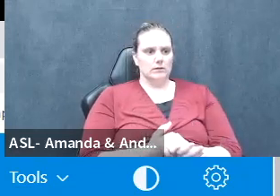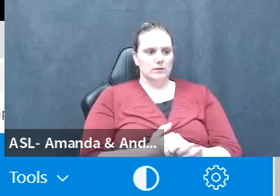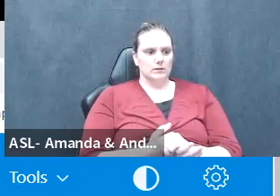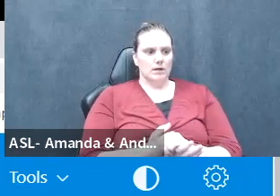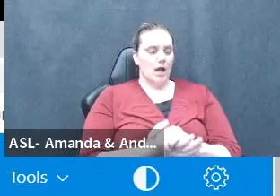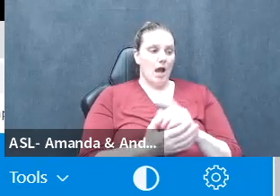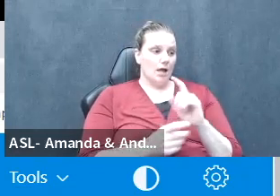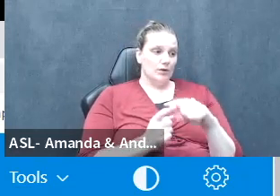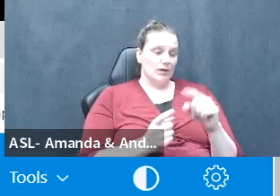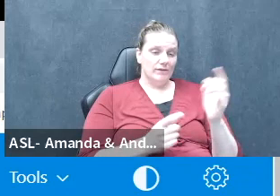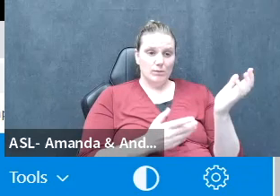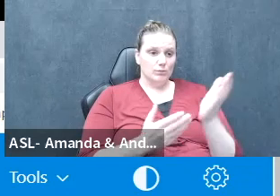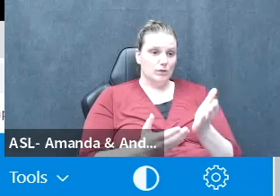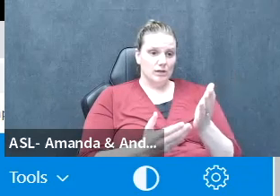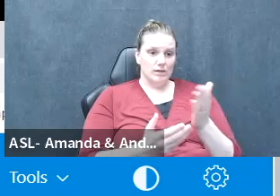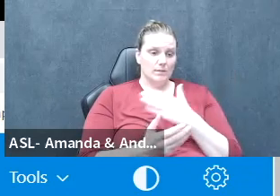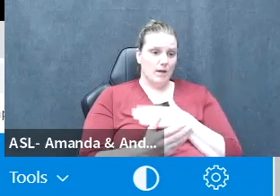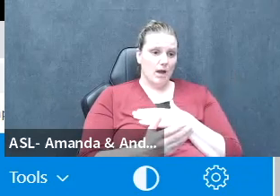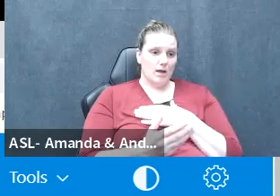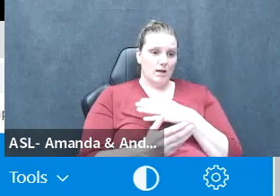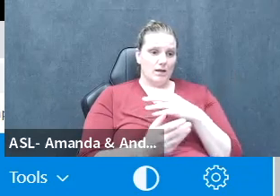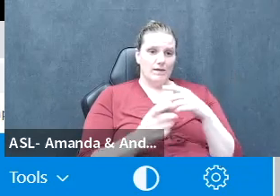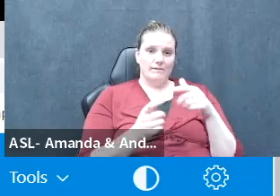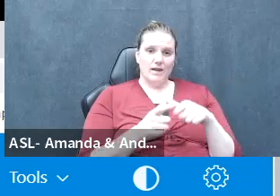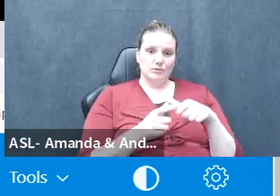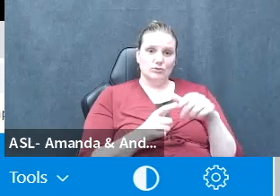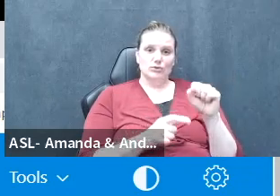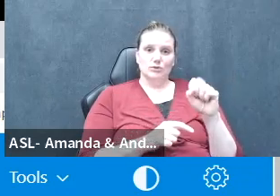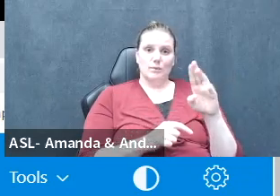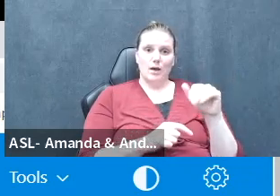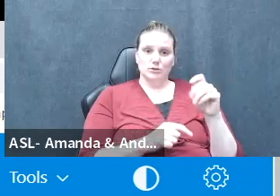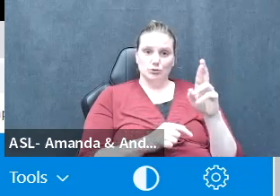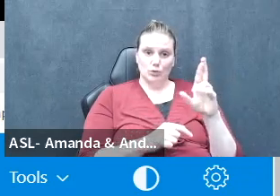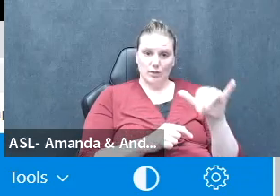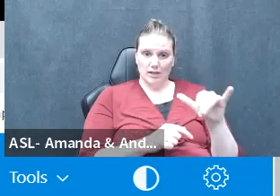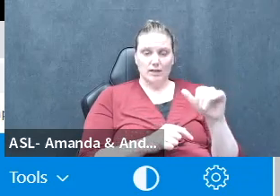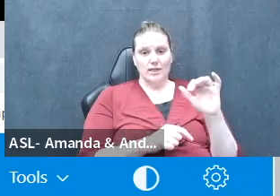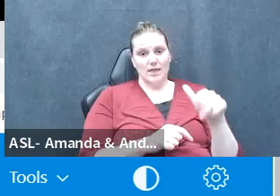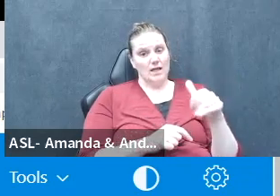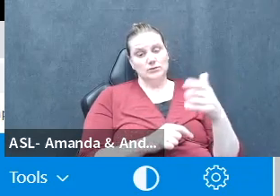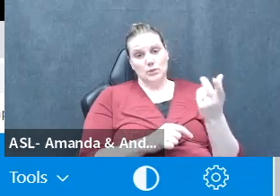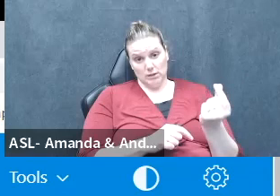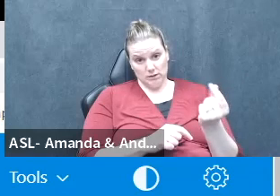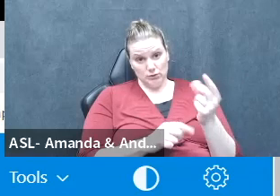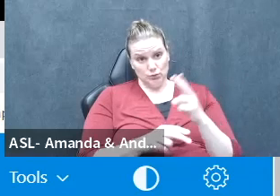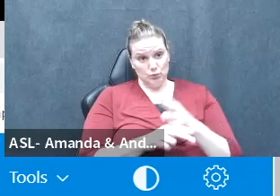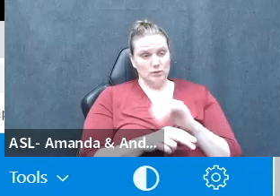could not bring my vaginal suppository, and I'm just going to use that word because that's what it is,